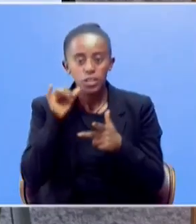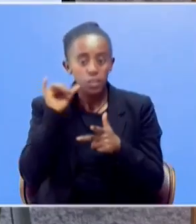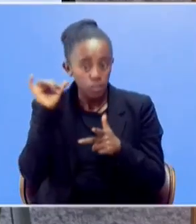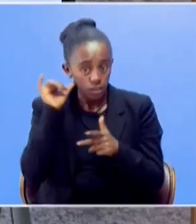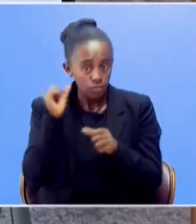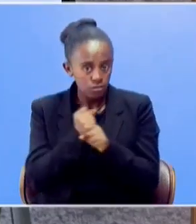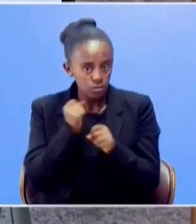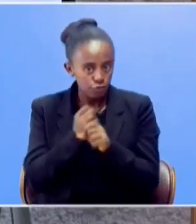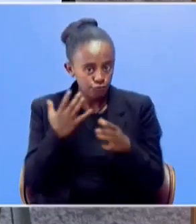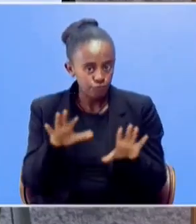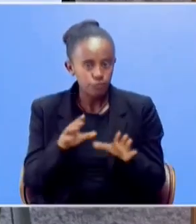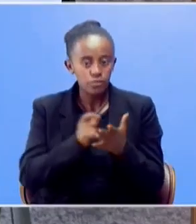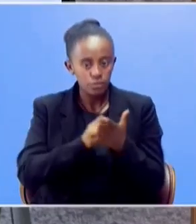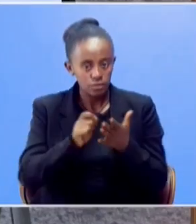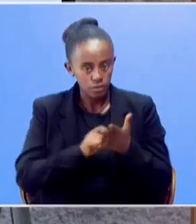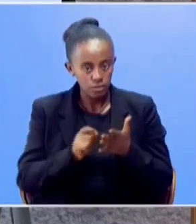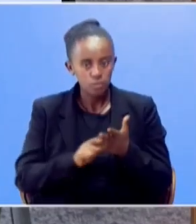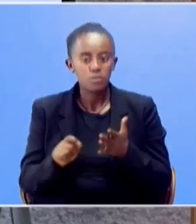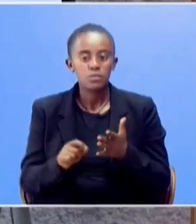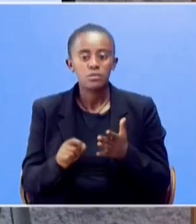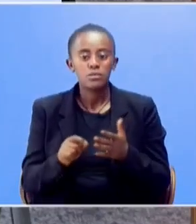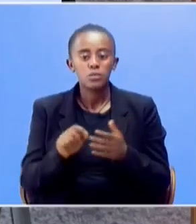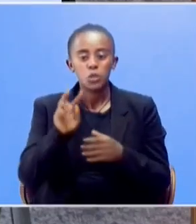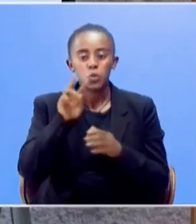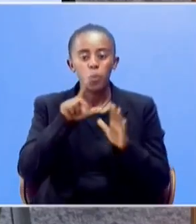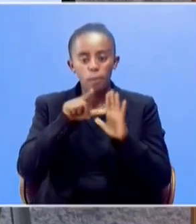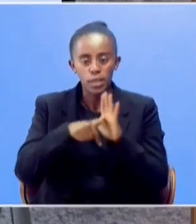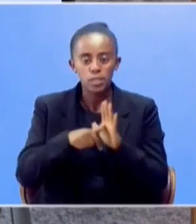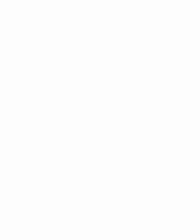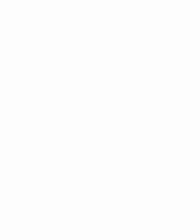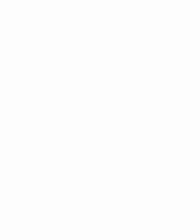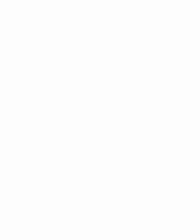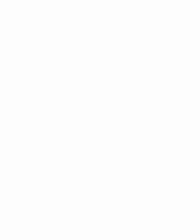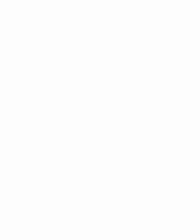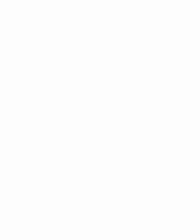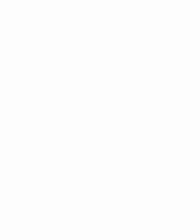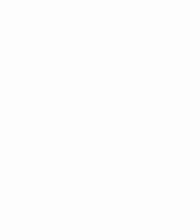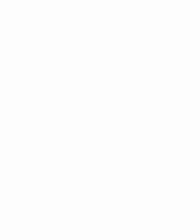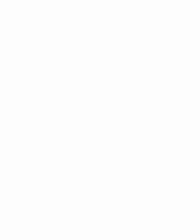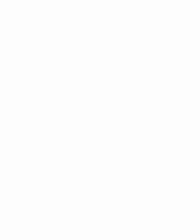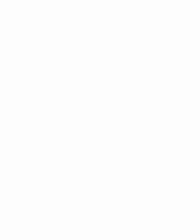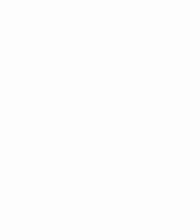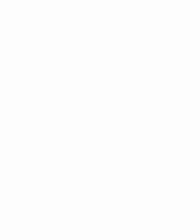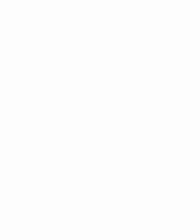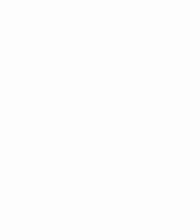did yesterday. I give you 2 minutes, okay?